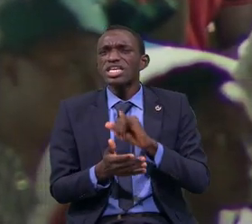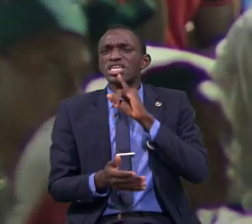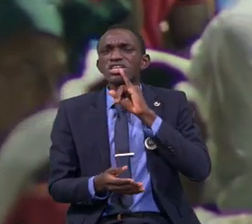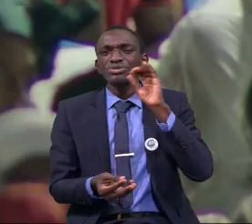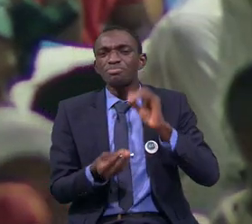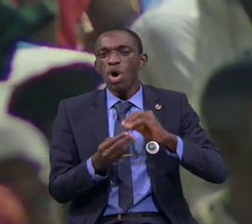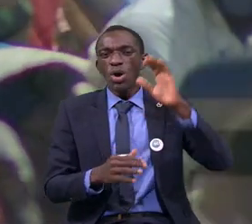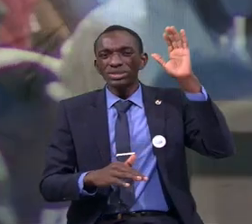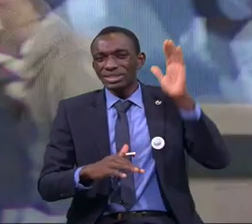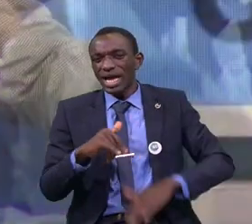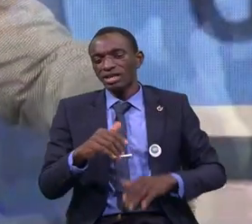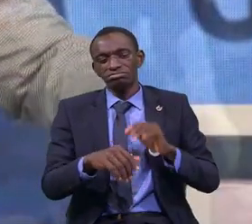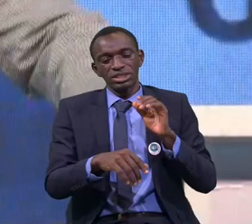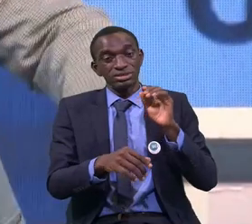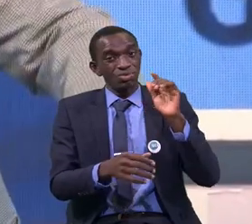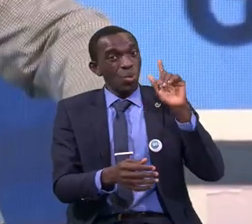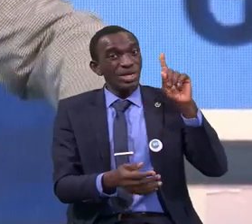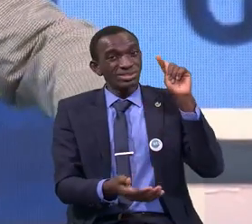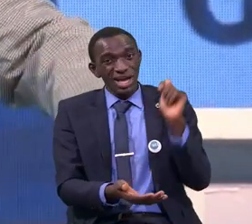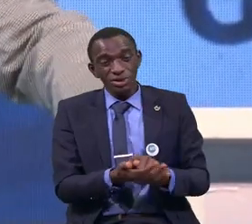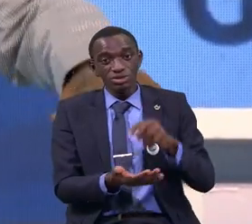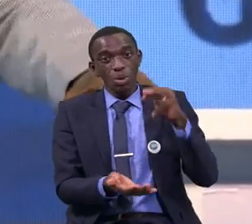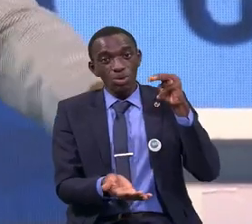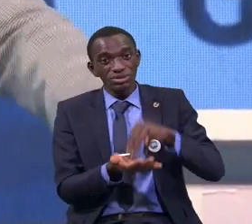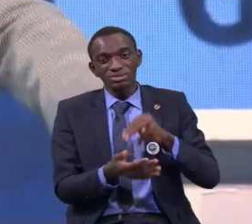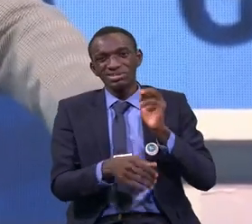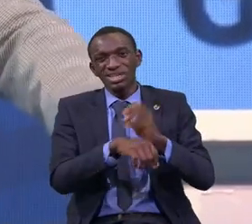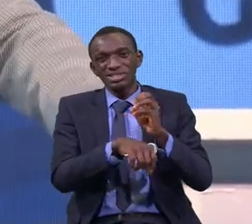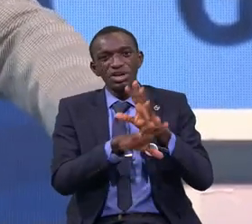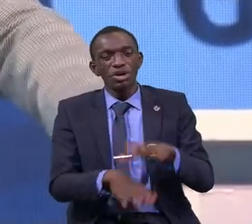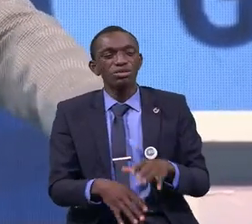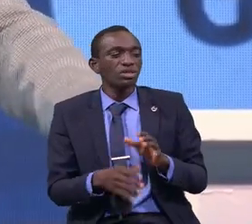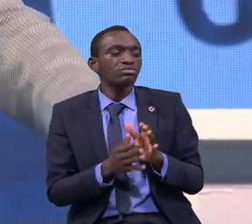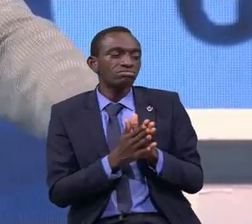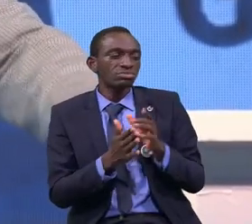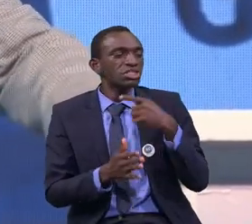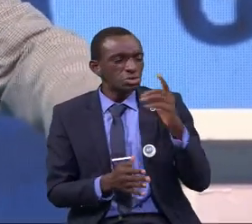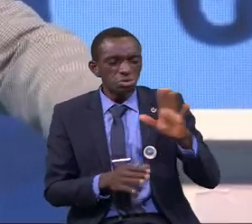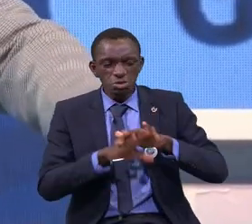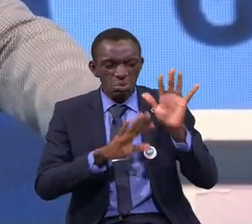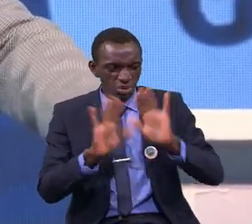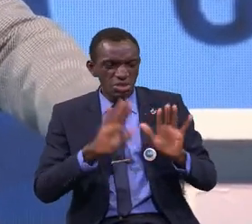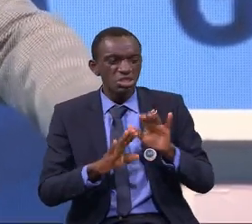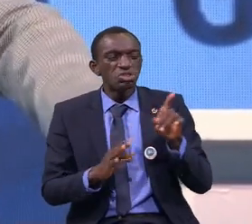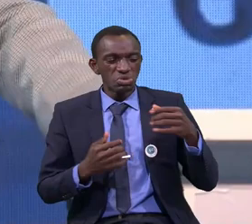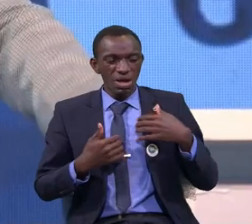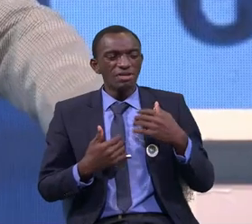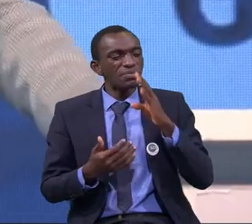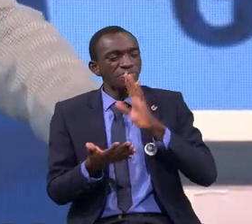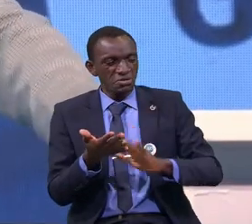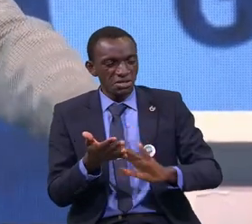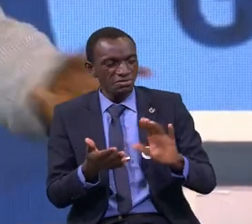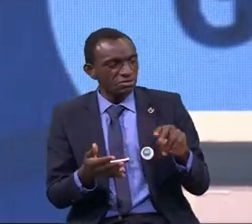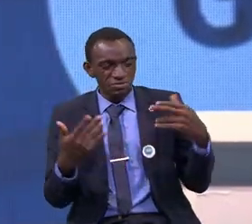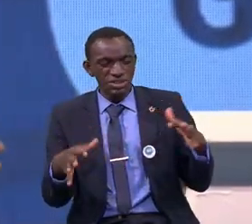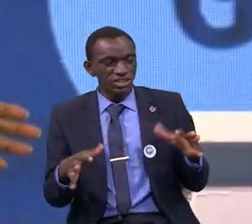1,000 counselors trying to tell you, trying to encourage you. Don't worry, he has forgiven you. You will know in your heart. The Spirit